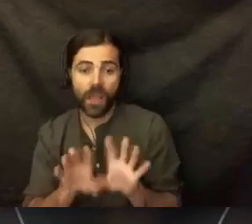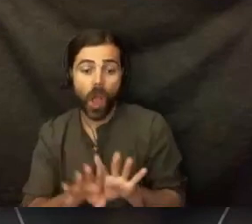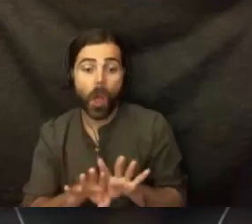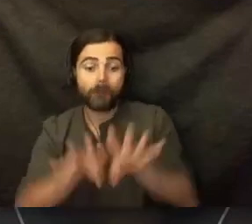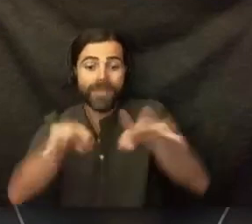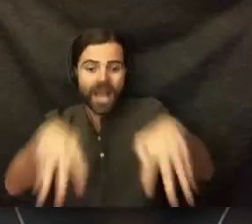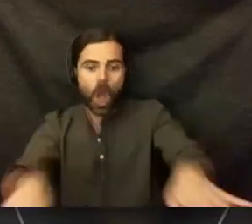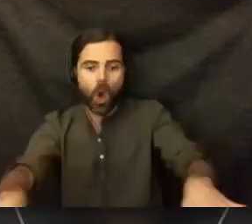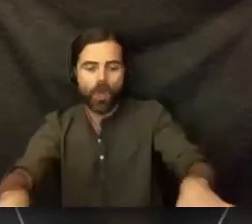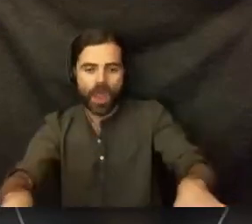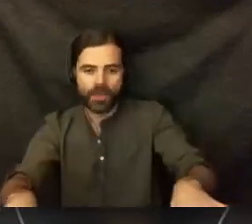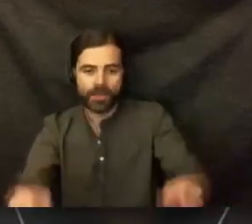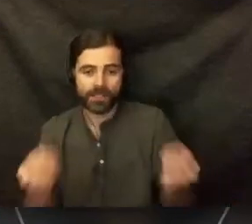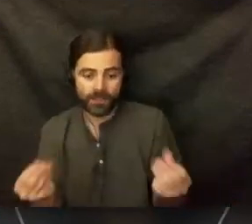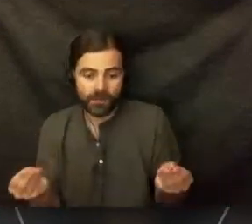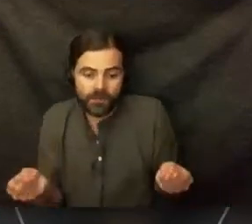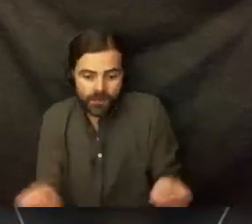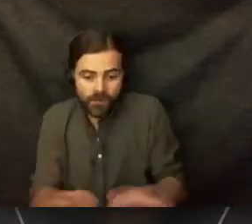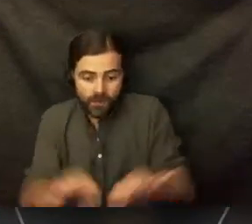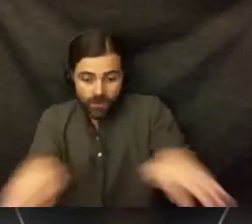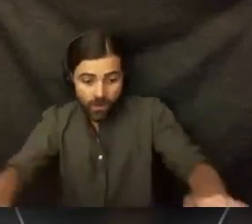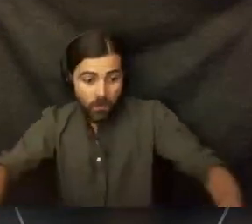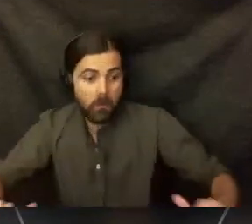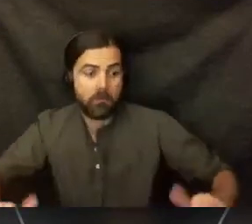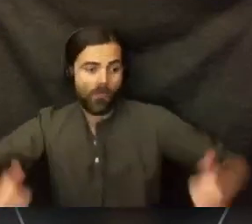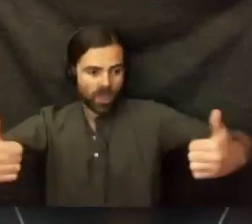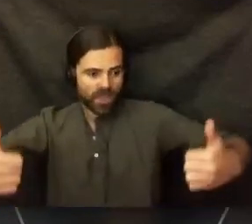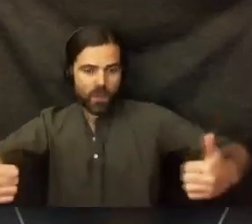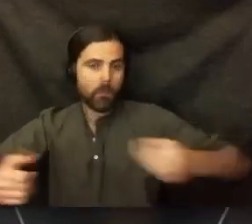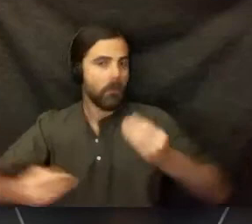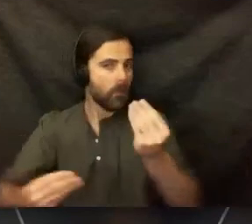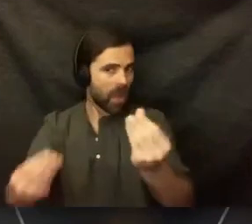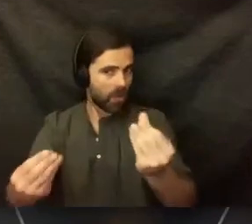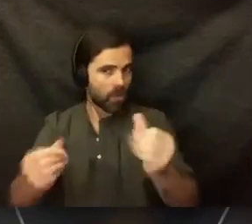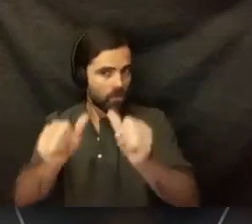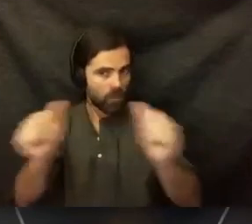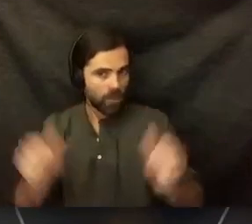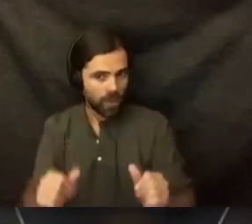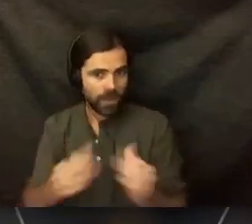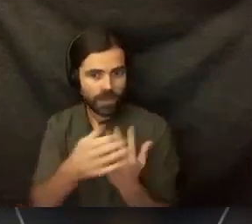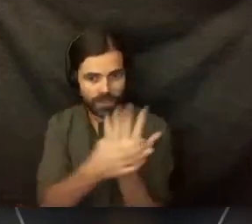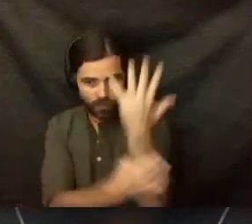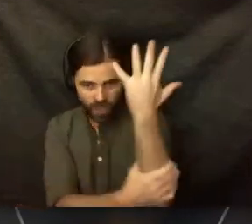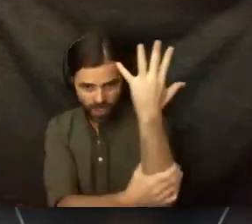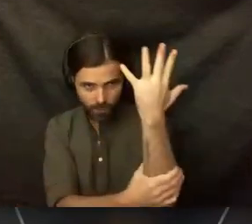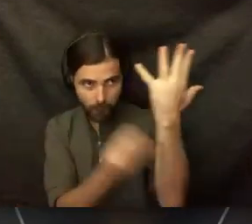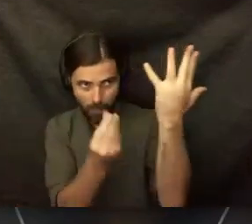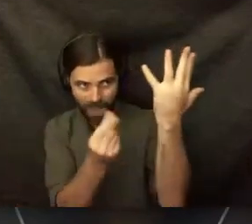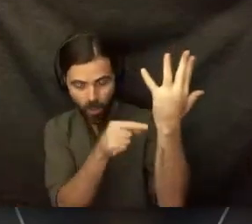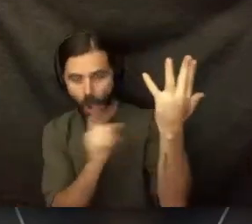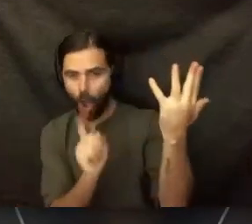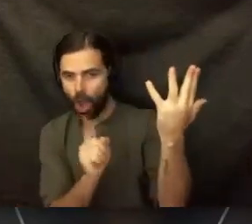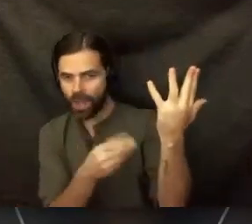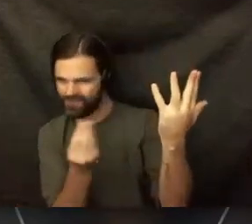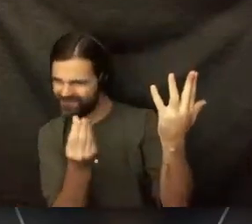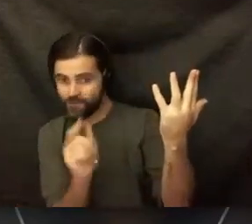liabilities and also the positives, in a new value model. So if a tree's value in terms of actually it's a tree's value in